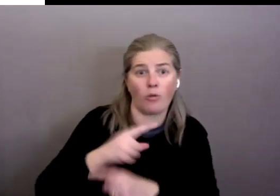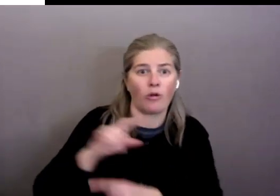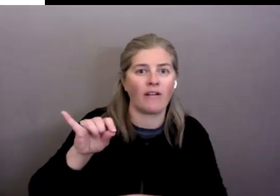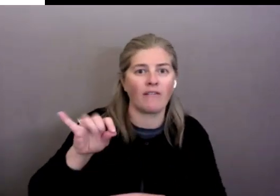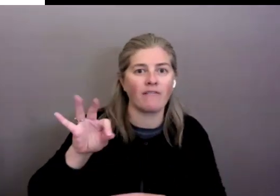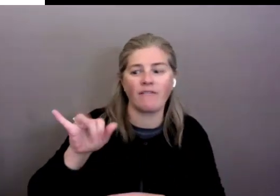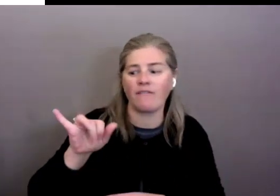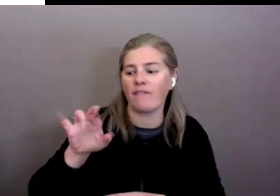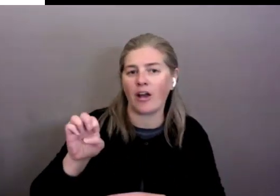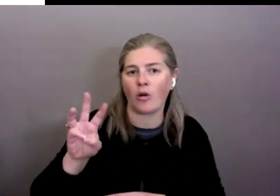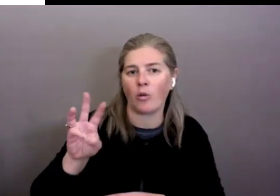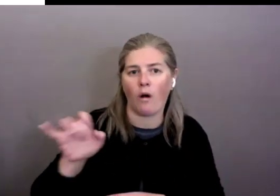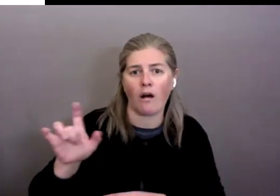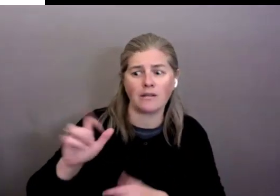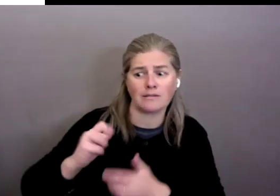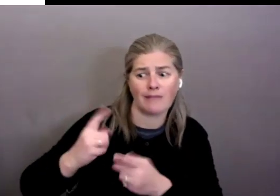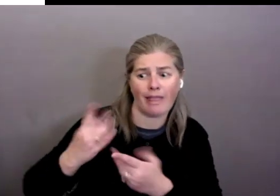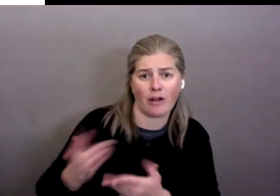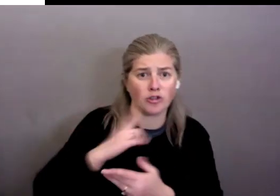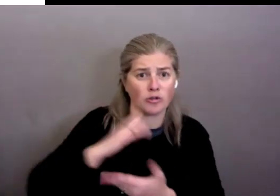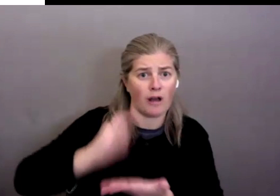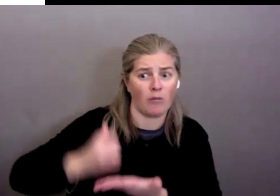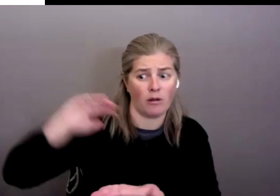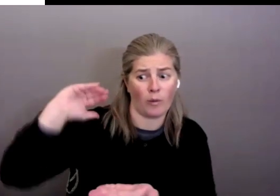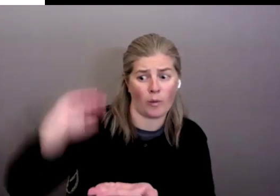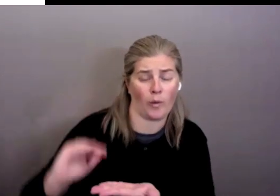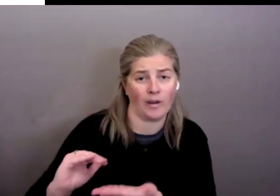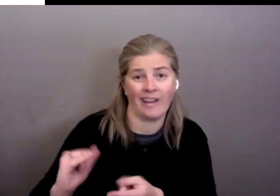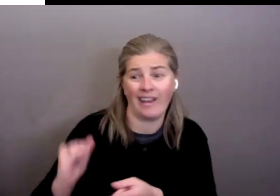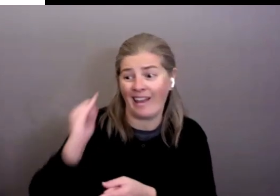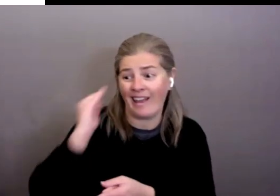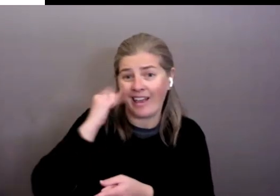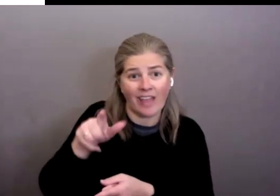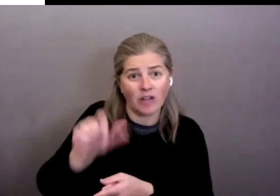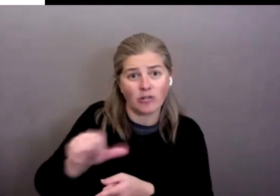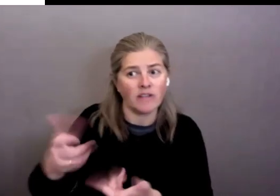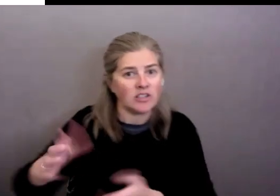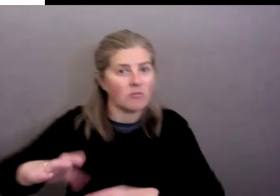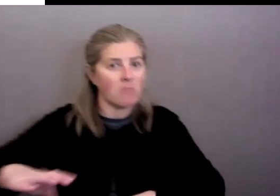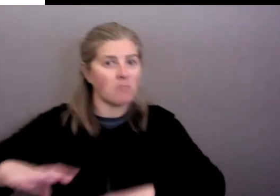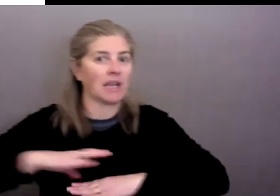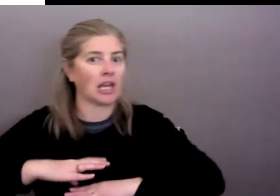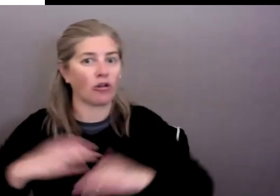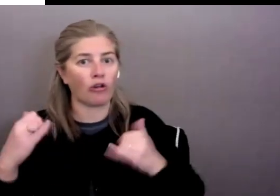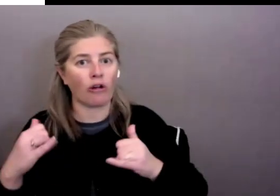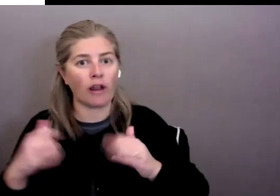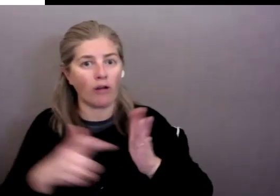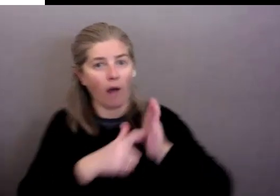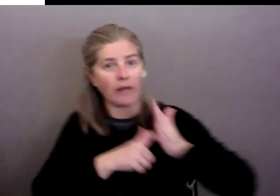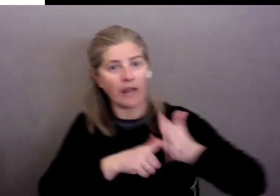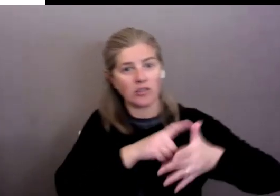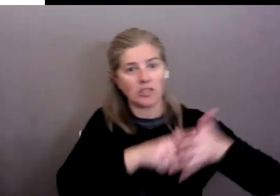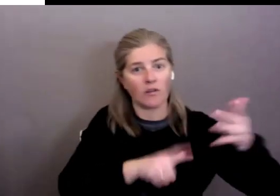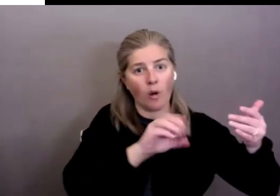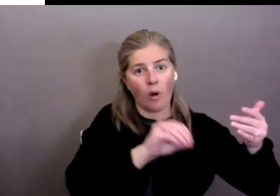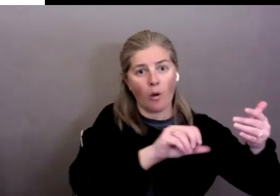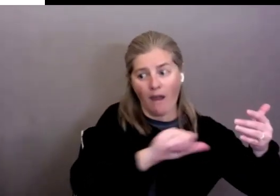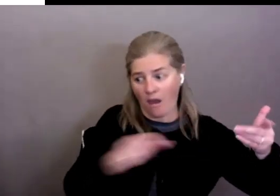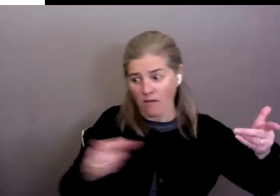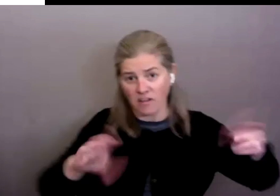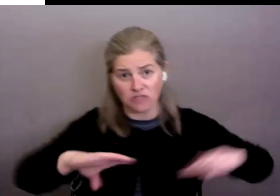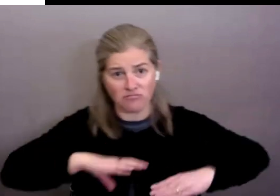them, if the AAA is meeting existing obligations under the Older Americans Act, and potential risks